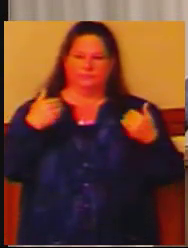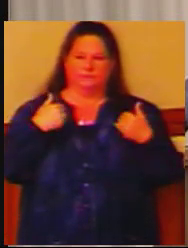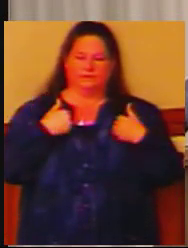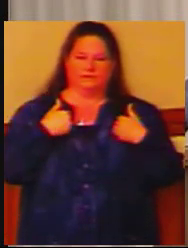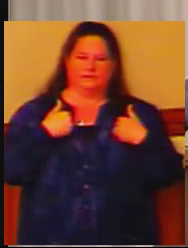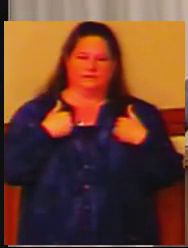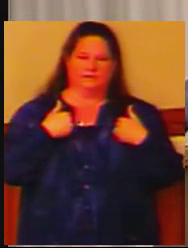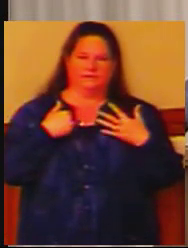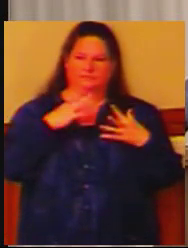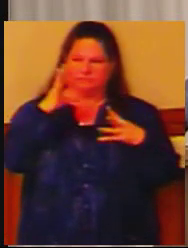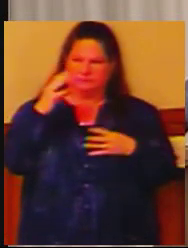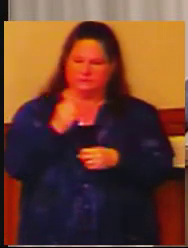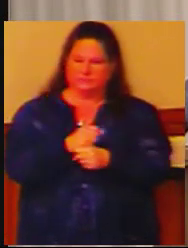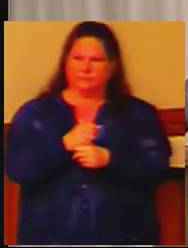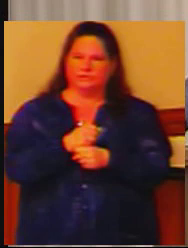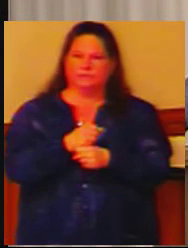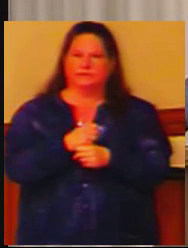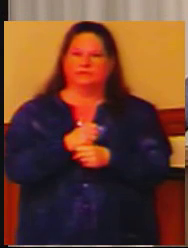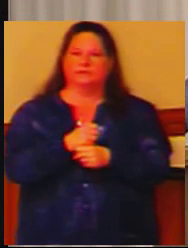and summing everything up,